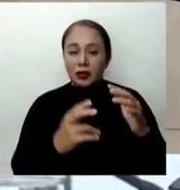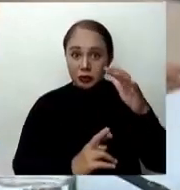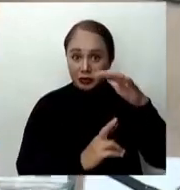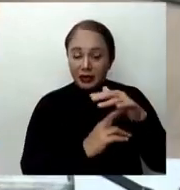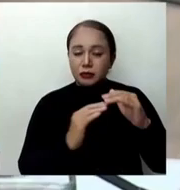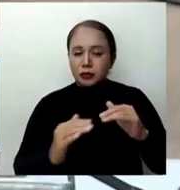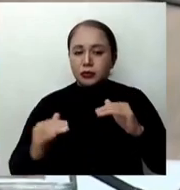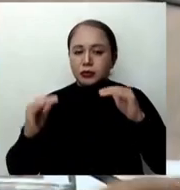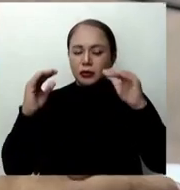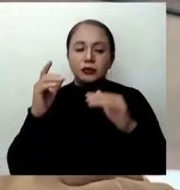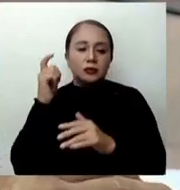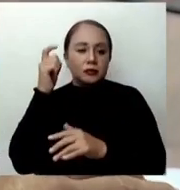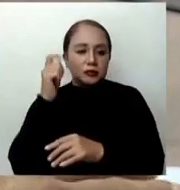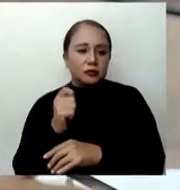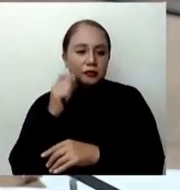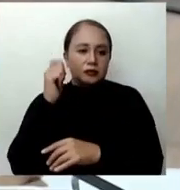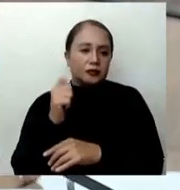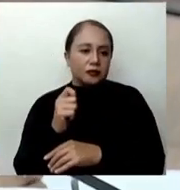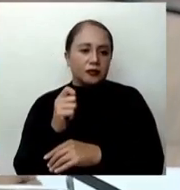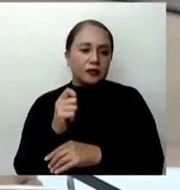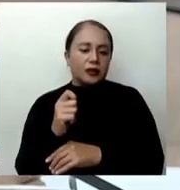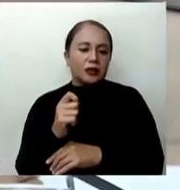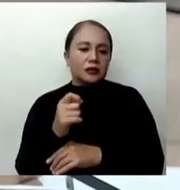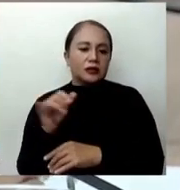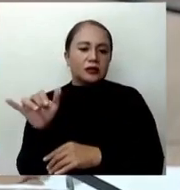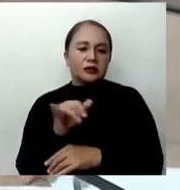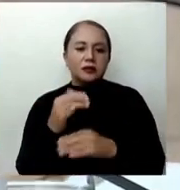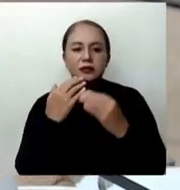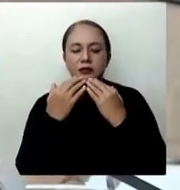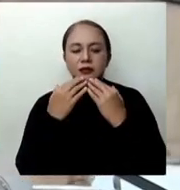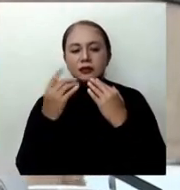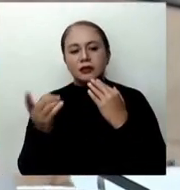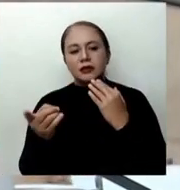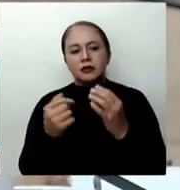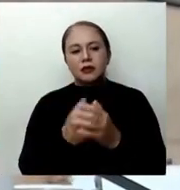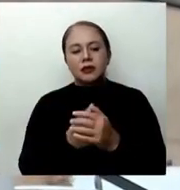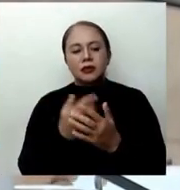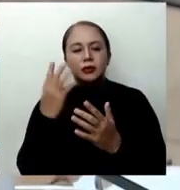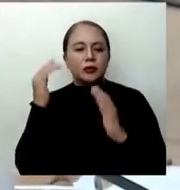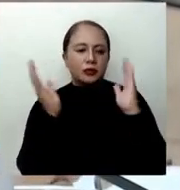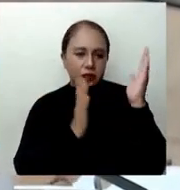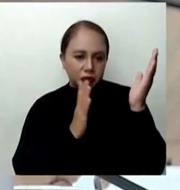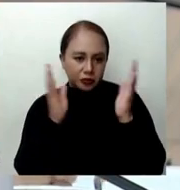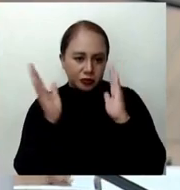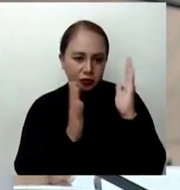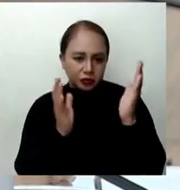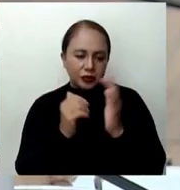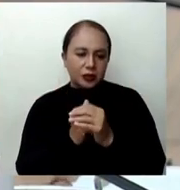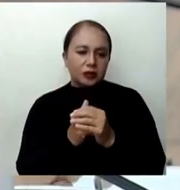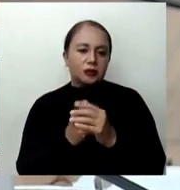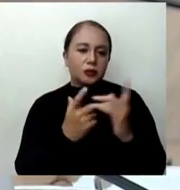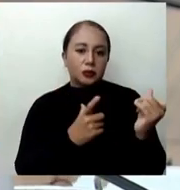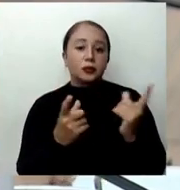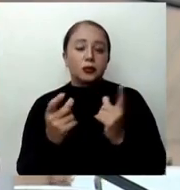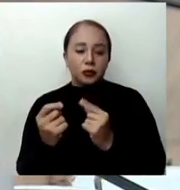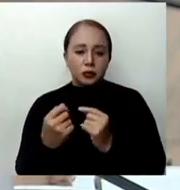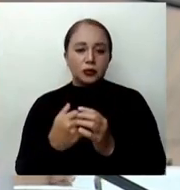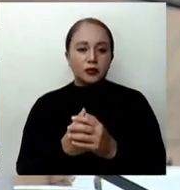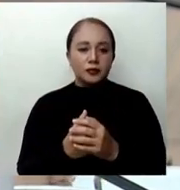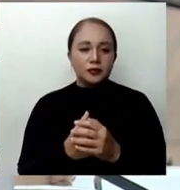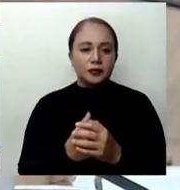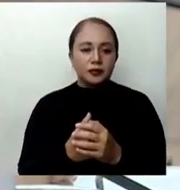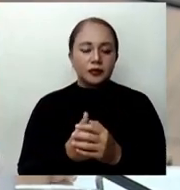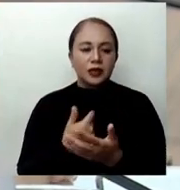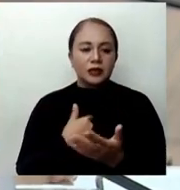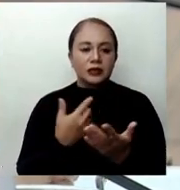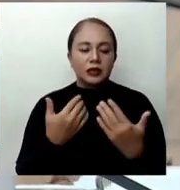pension. Parang nga, nagpasalamat ang gobyerno sa kanila, sa kanilang servisyo na ginawa at nakarating sila